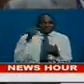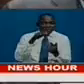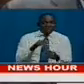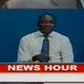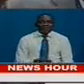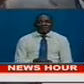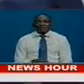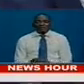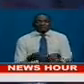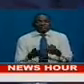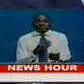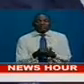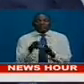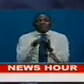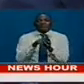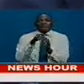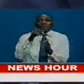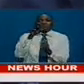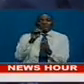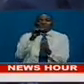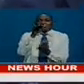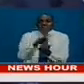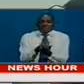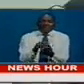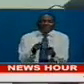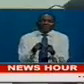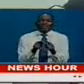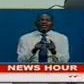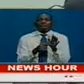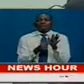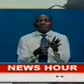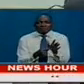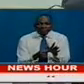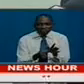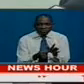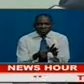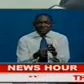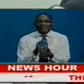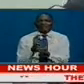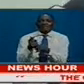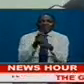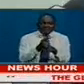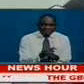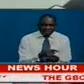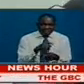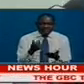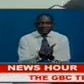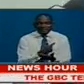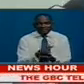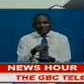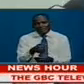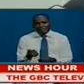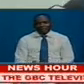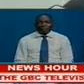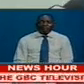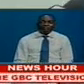the decline in the policy rate to also be transmitted to lending rates in the country amongst the